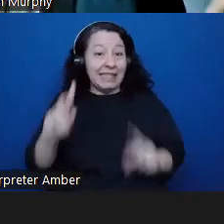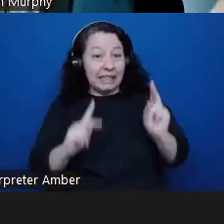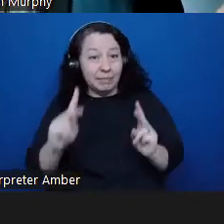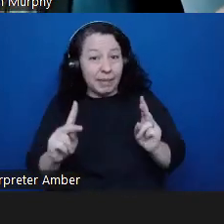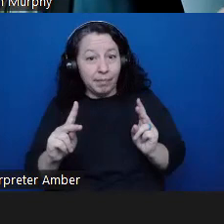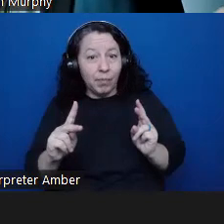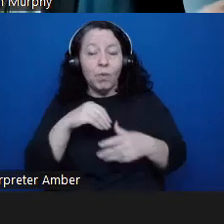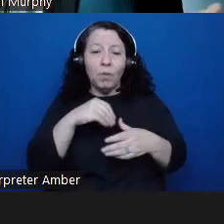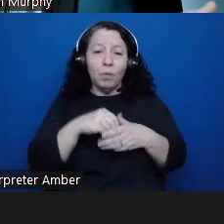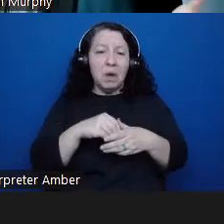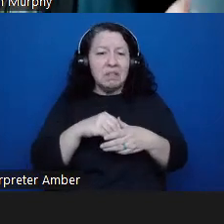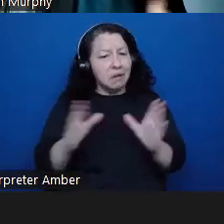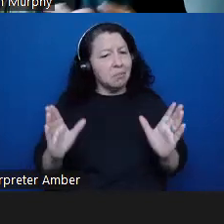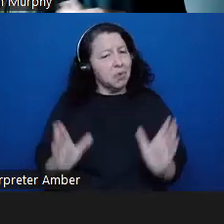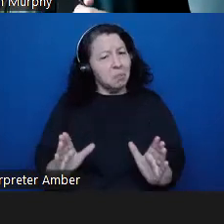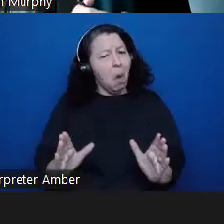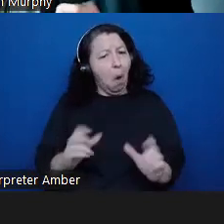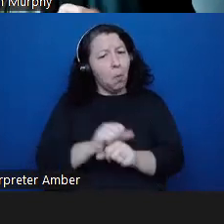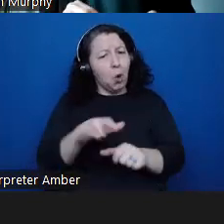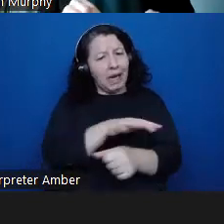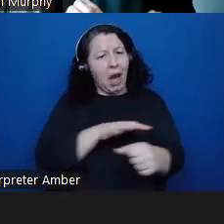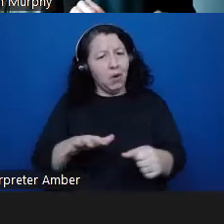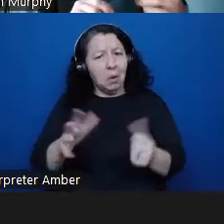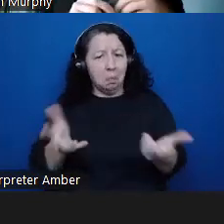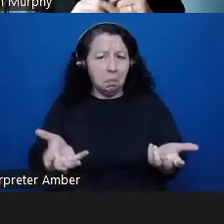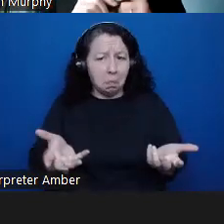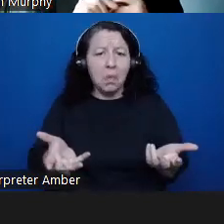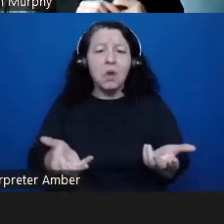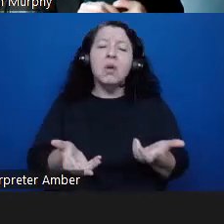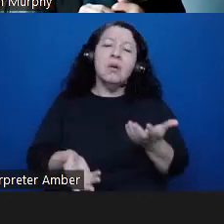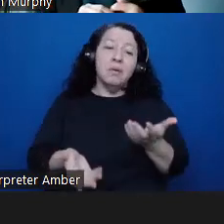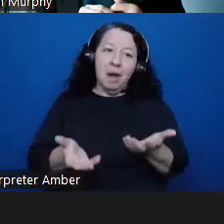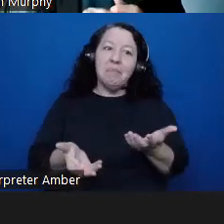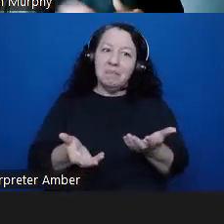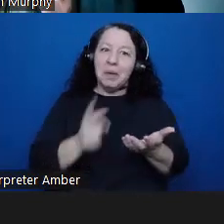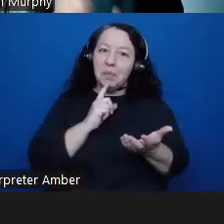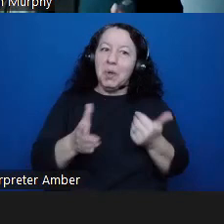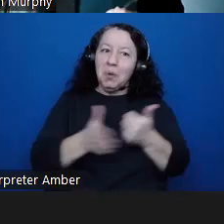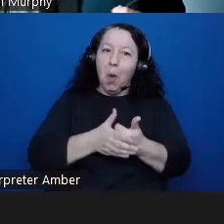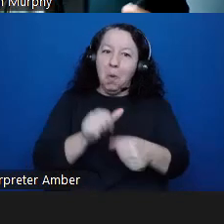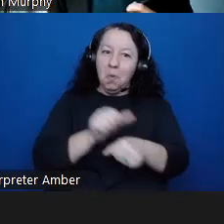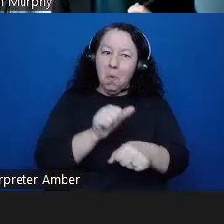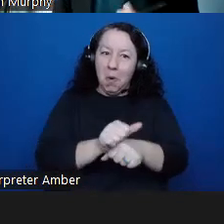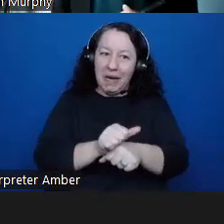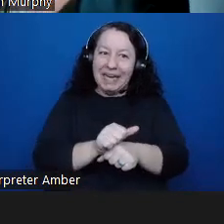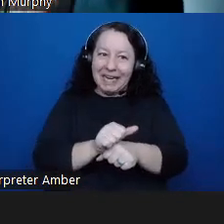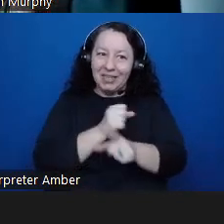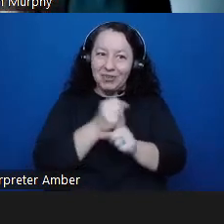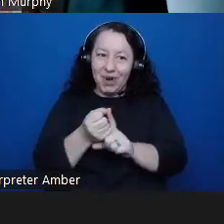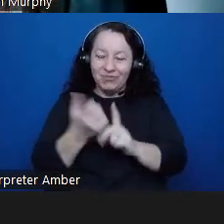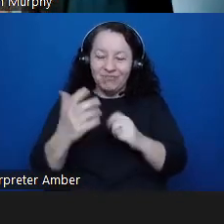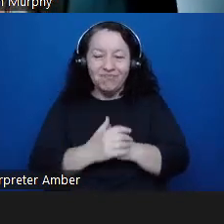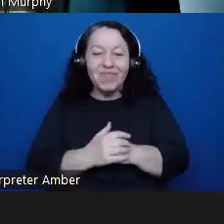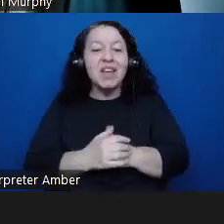is a relatively small workshop. So it would have been, frankly, cozy working conditions. So the archaeological evidence